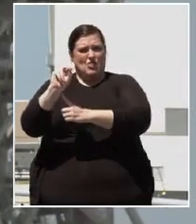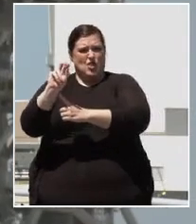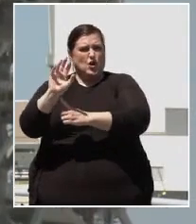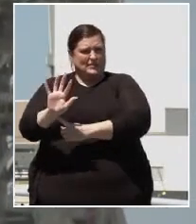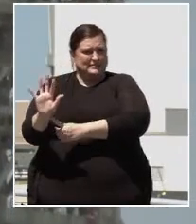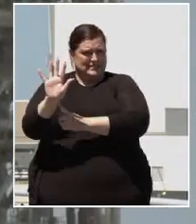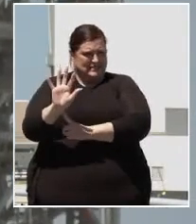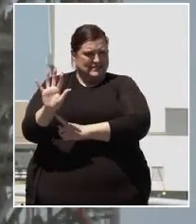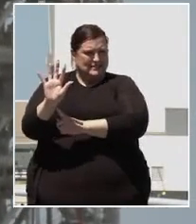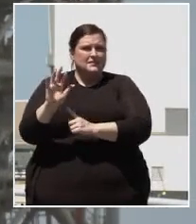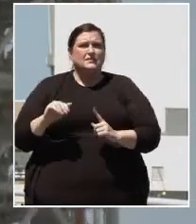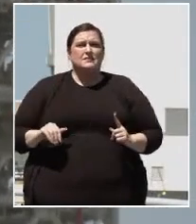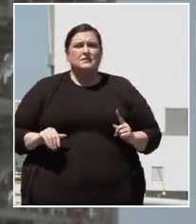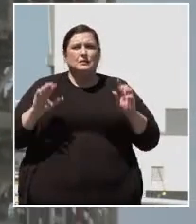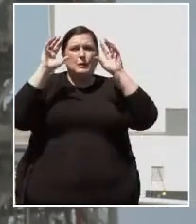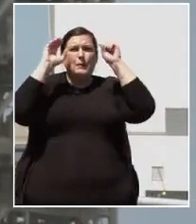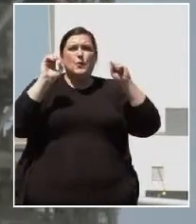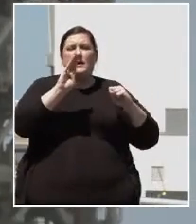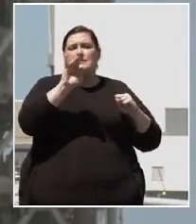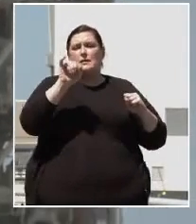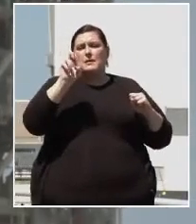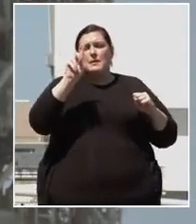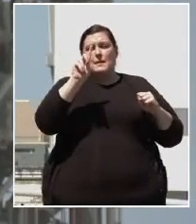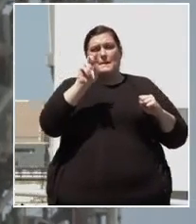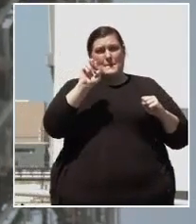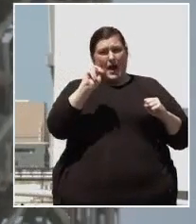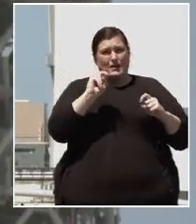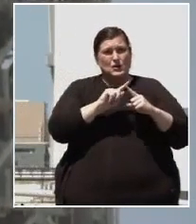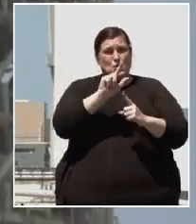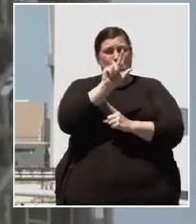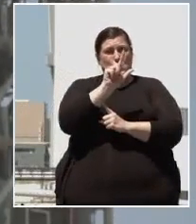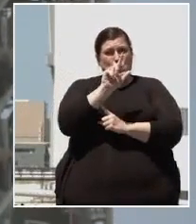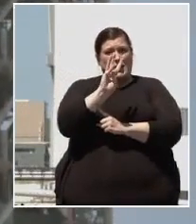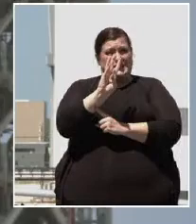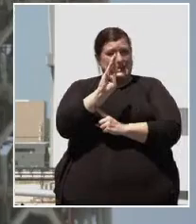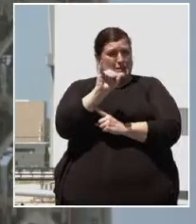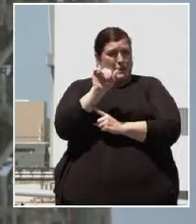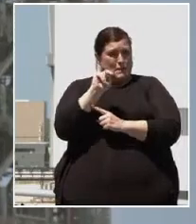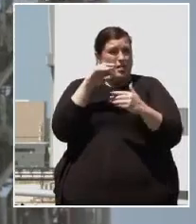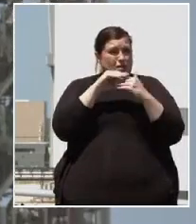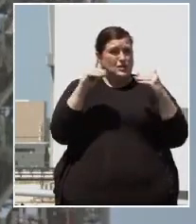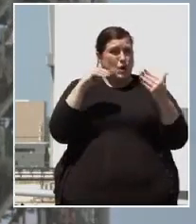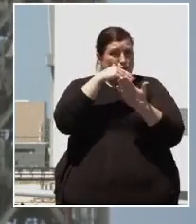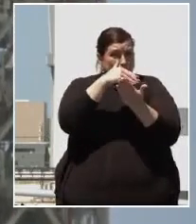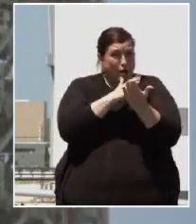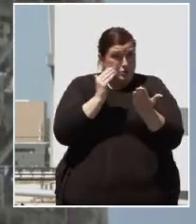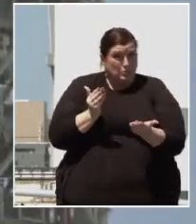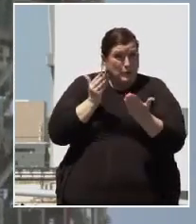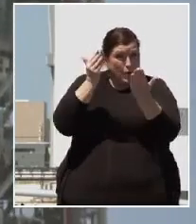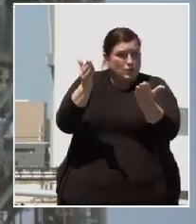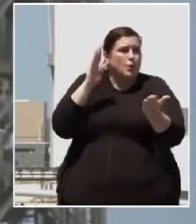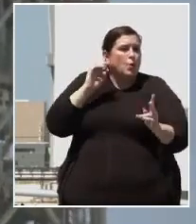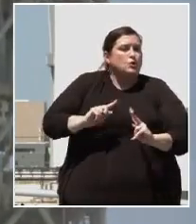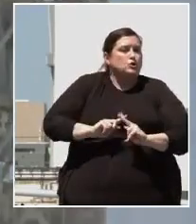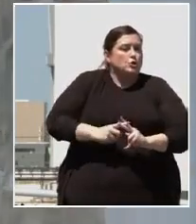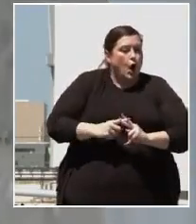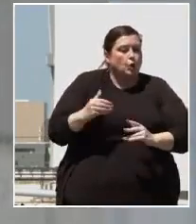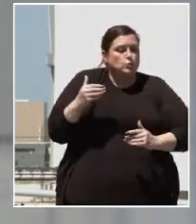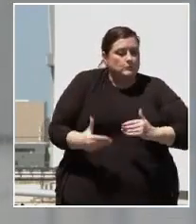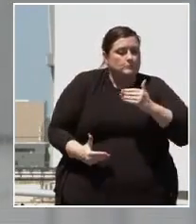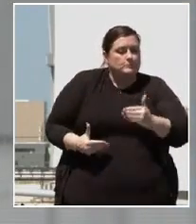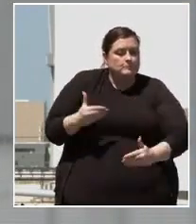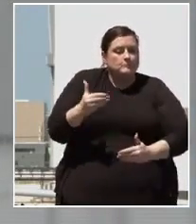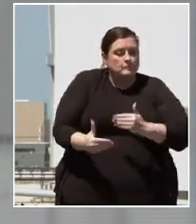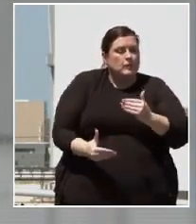President Biden's $26 billion proposed budget for NASA will begin to make this happen so